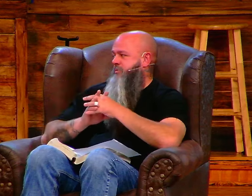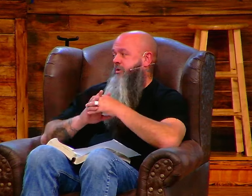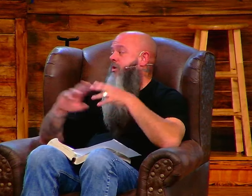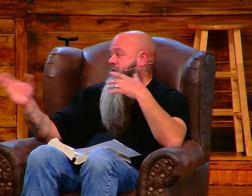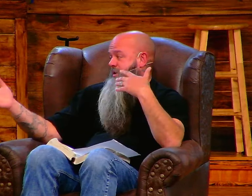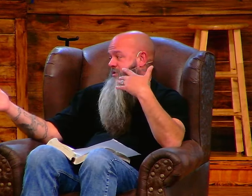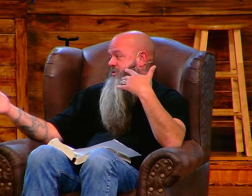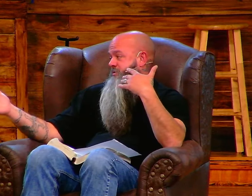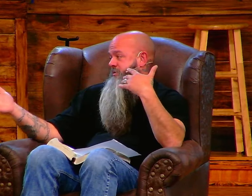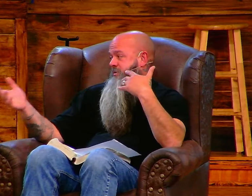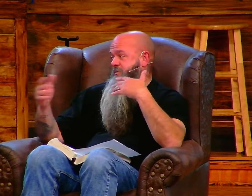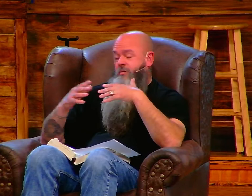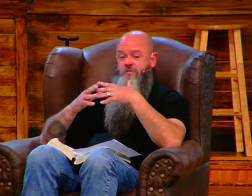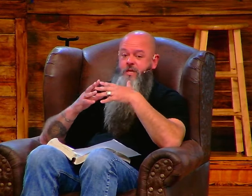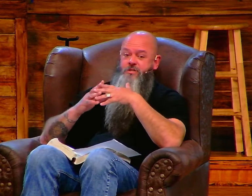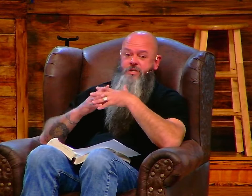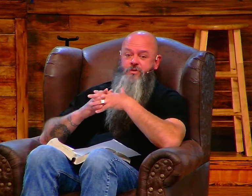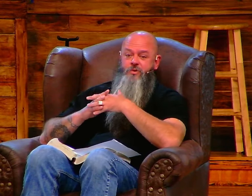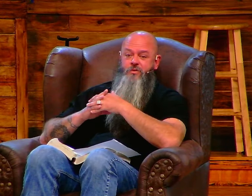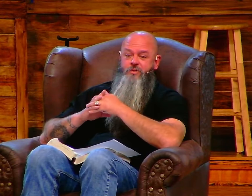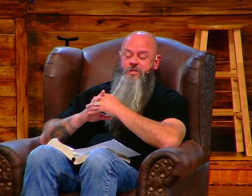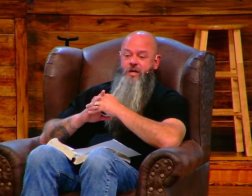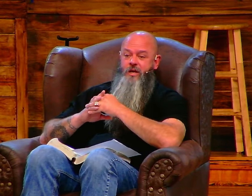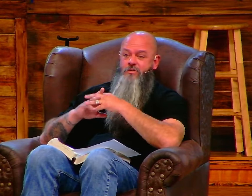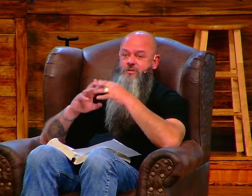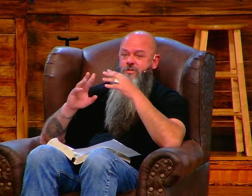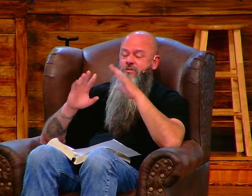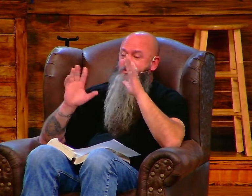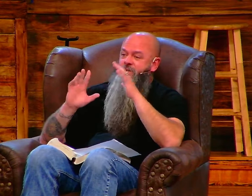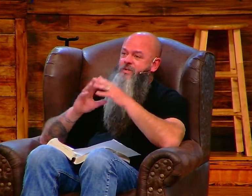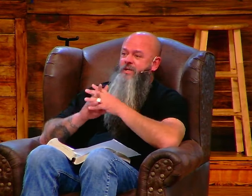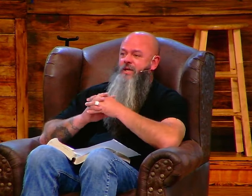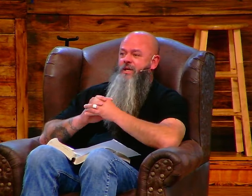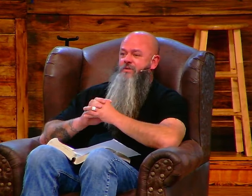there's a long list of things to get rid of inside a house.